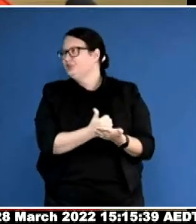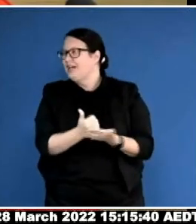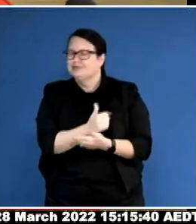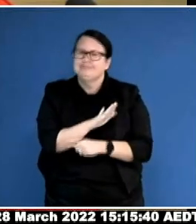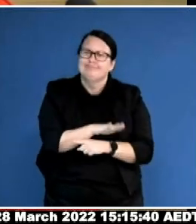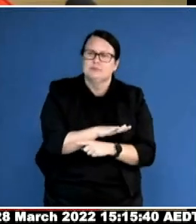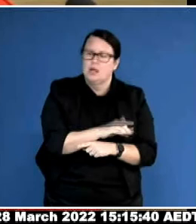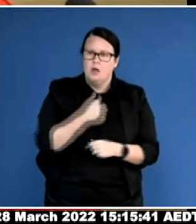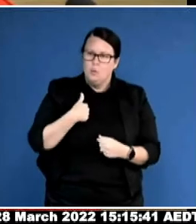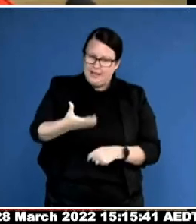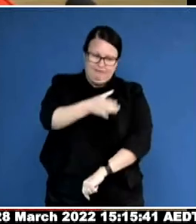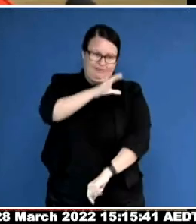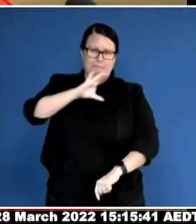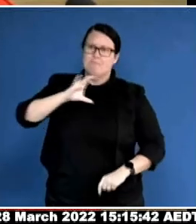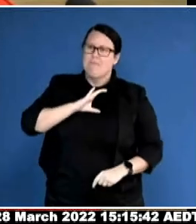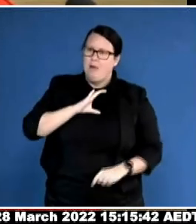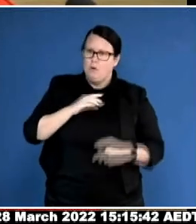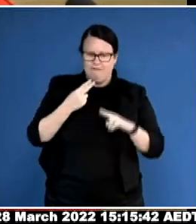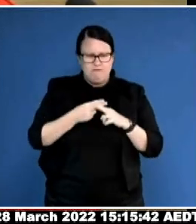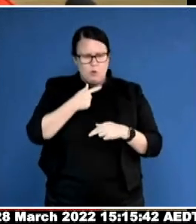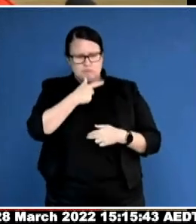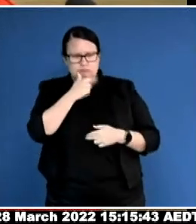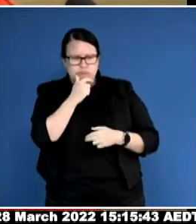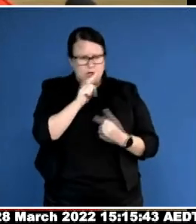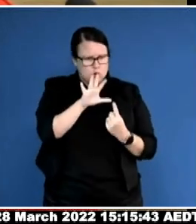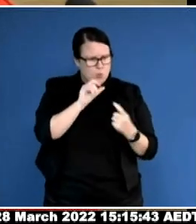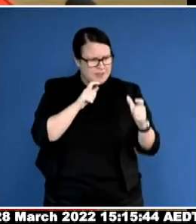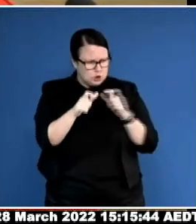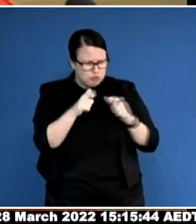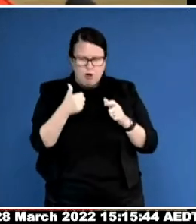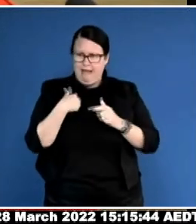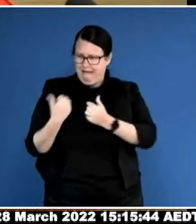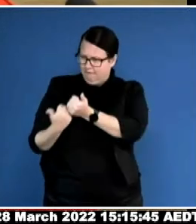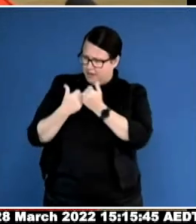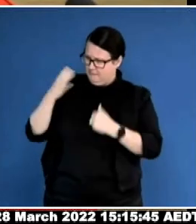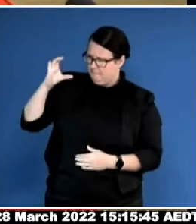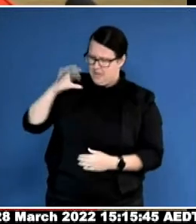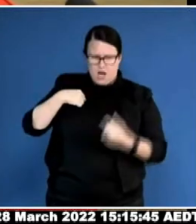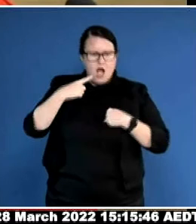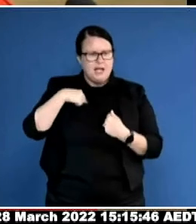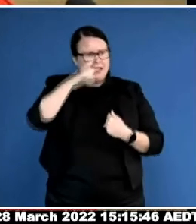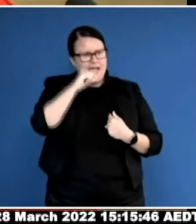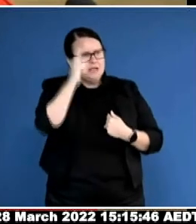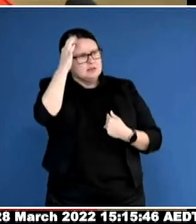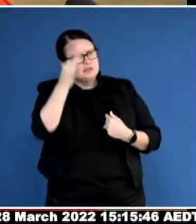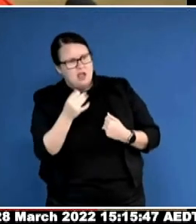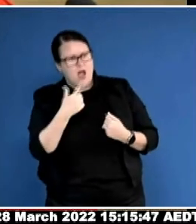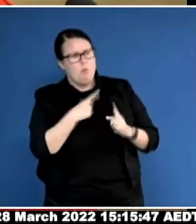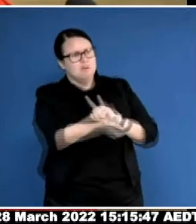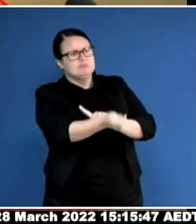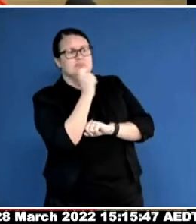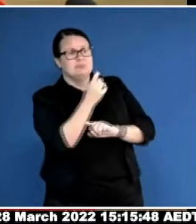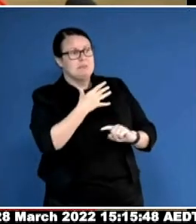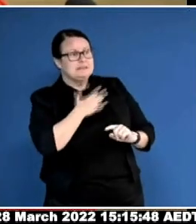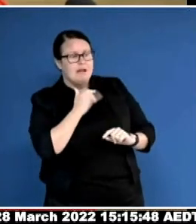information, choice and control through individual support plans and have capacity to directly employ and engage our preferred support